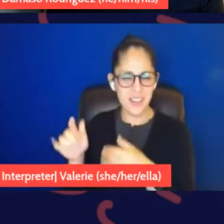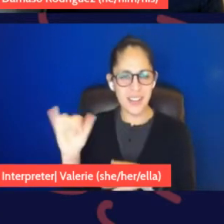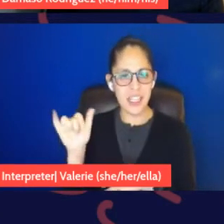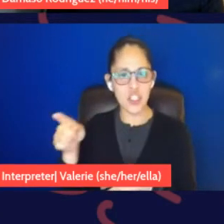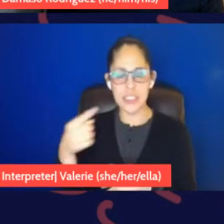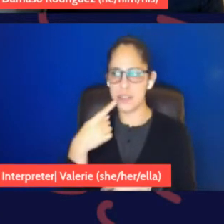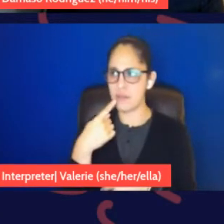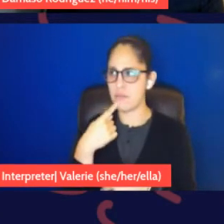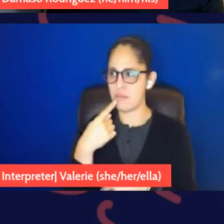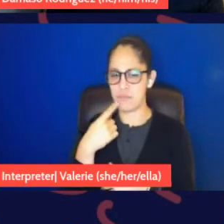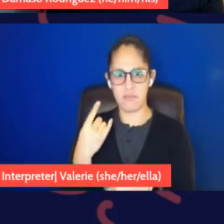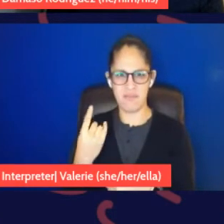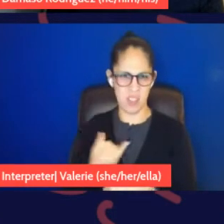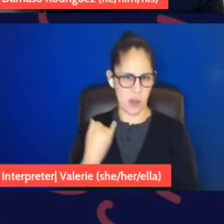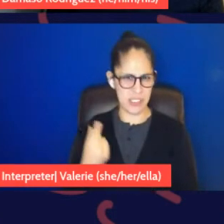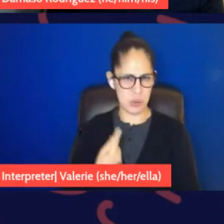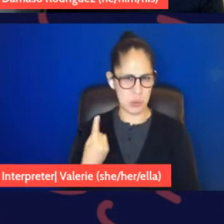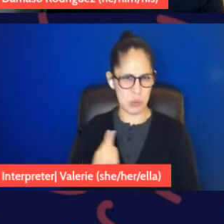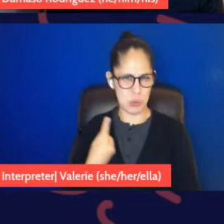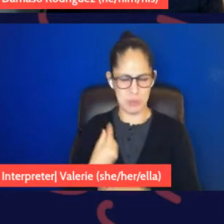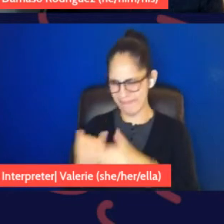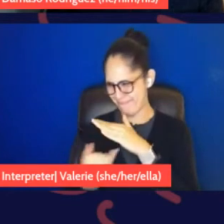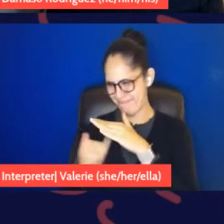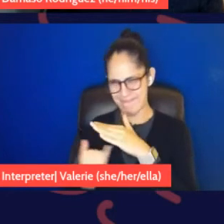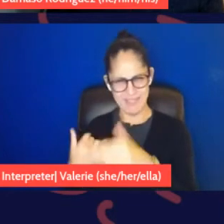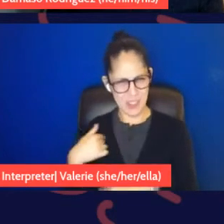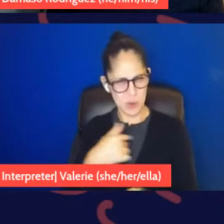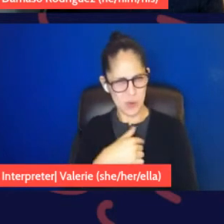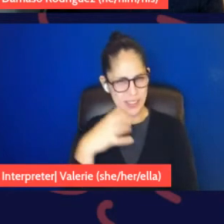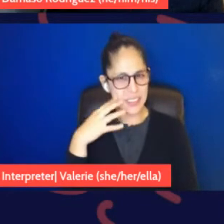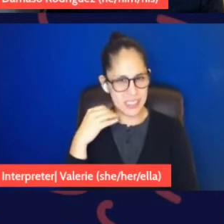solitude that we immigrants face